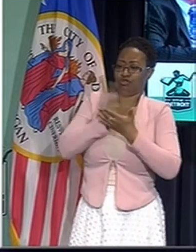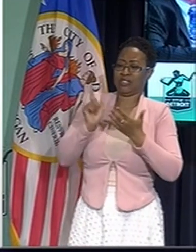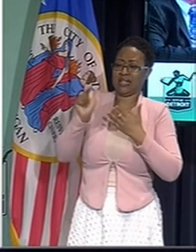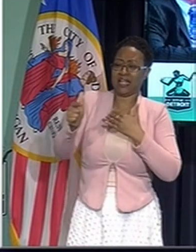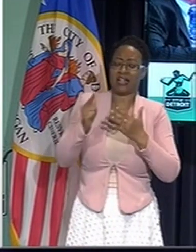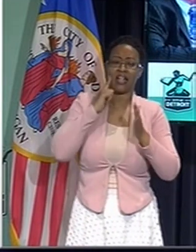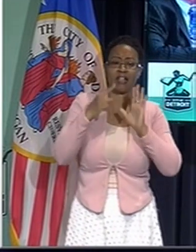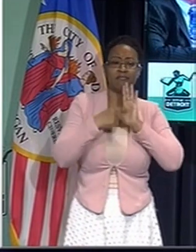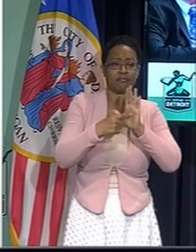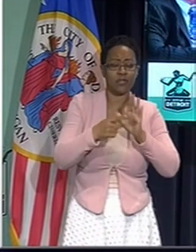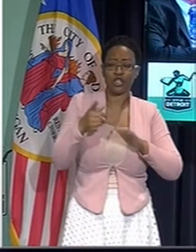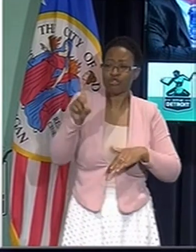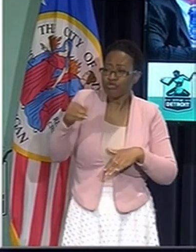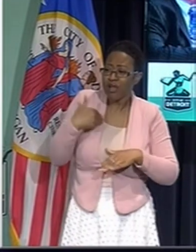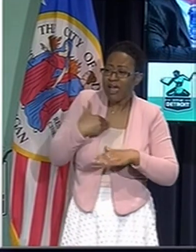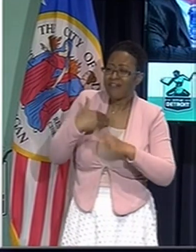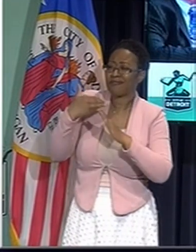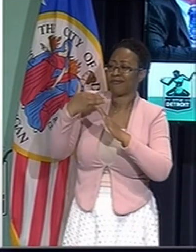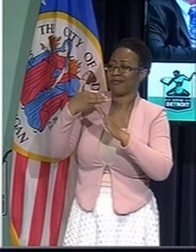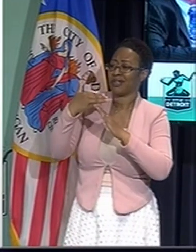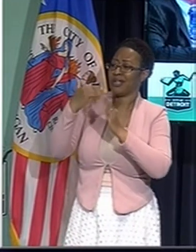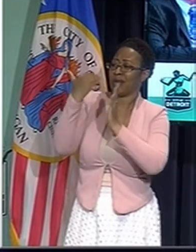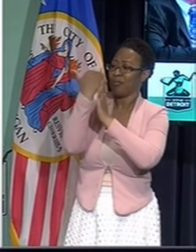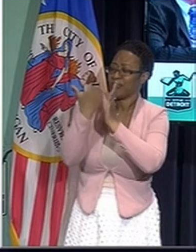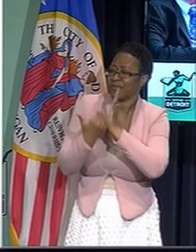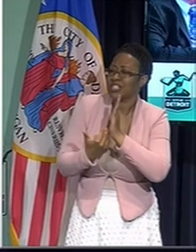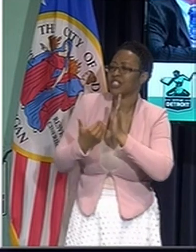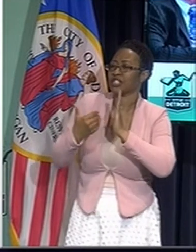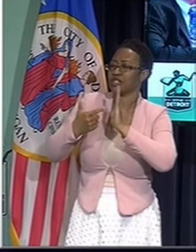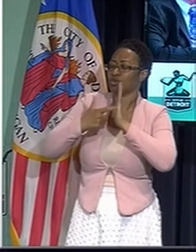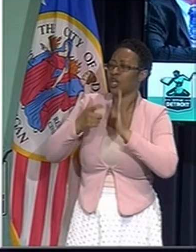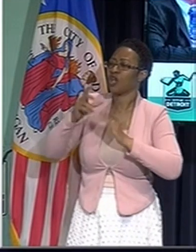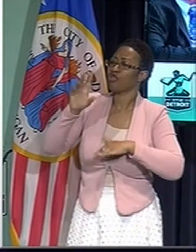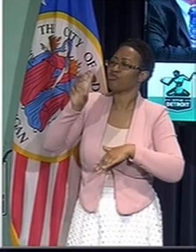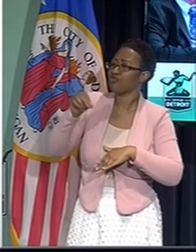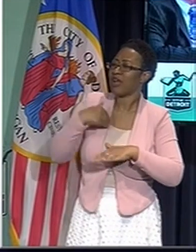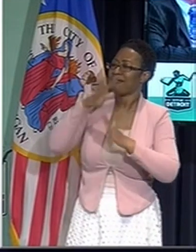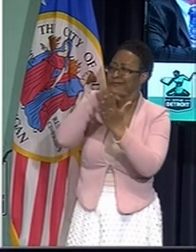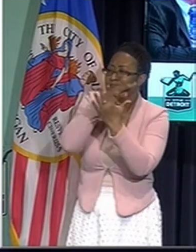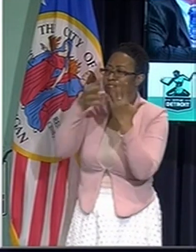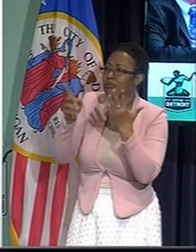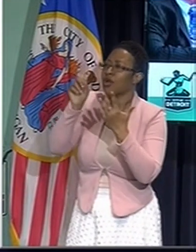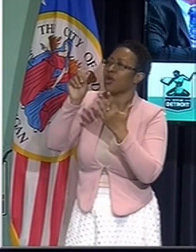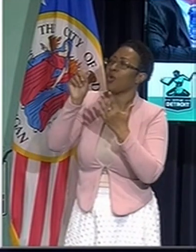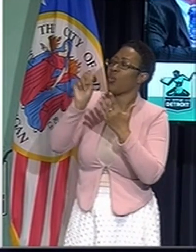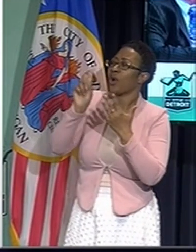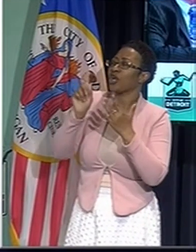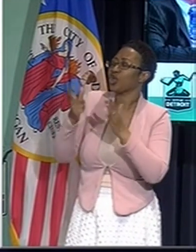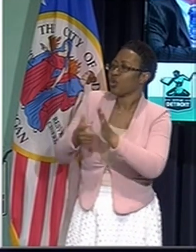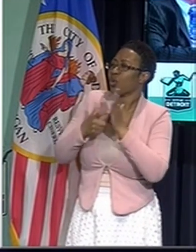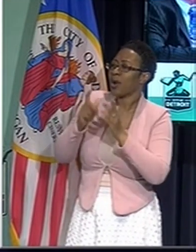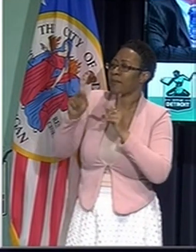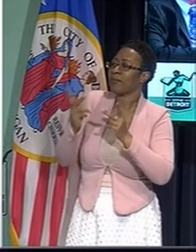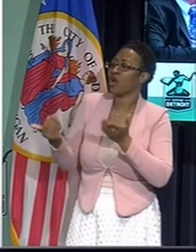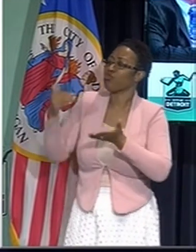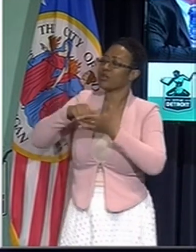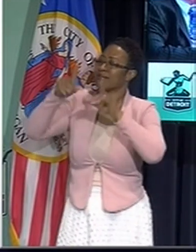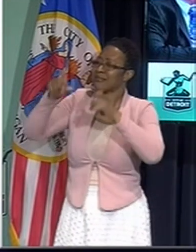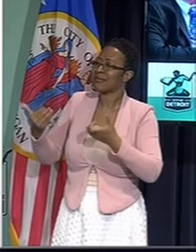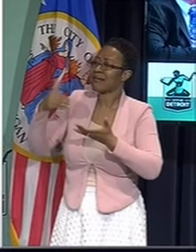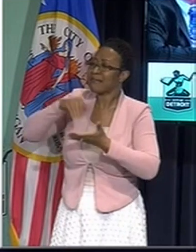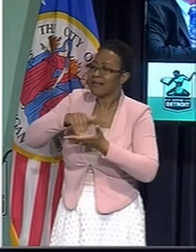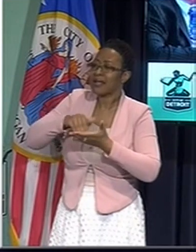there provisions or do you envision some sort of timetable or procedure where you'll require people to be retested so that we